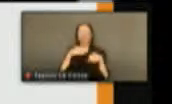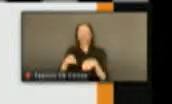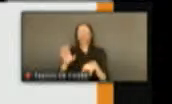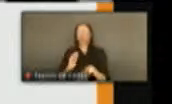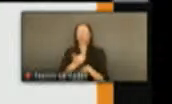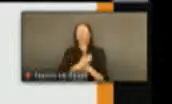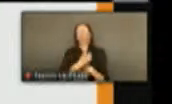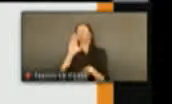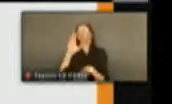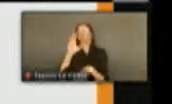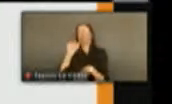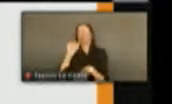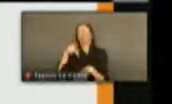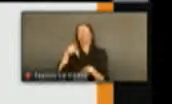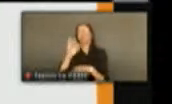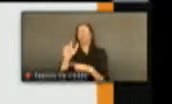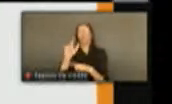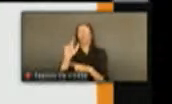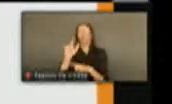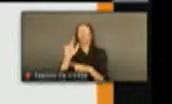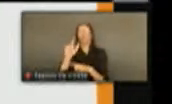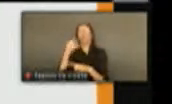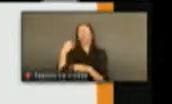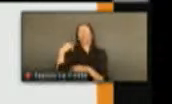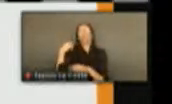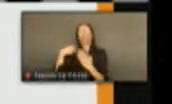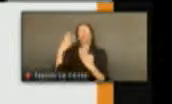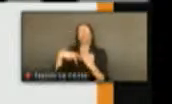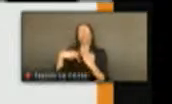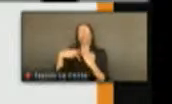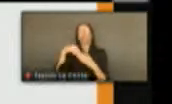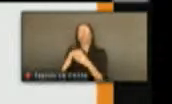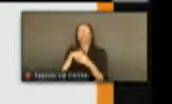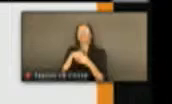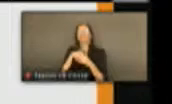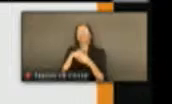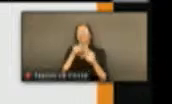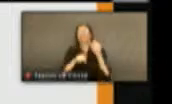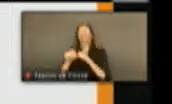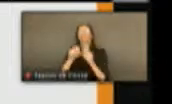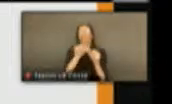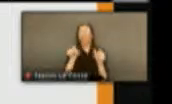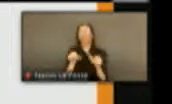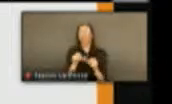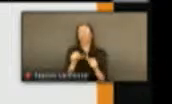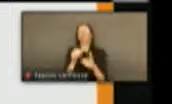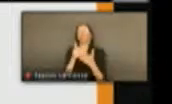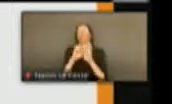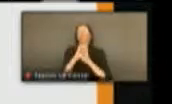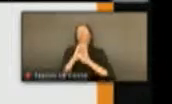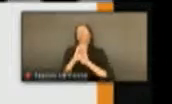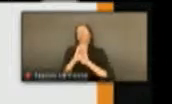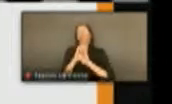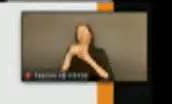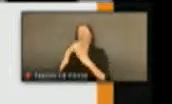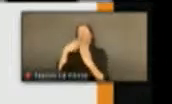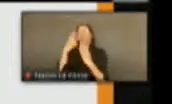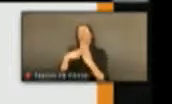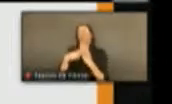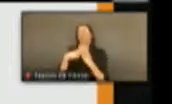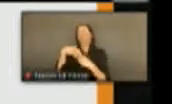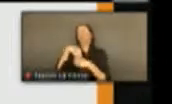strategic area. Examples of some capital programs include our public safety strategic